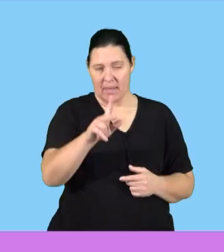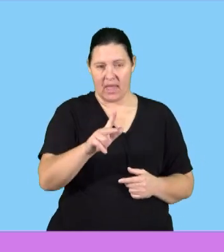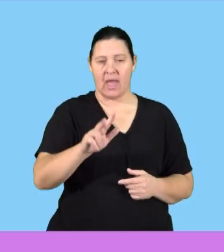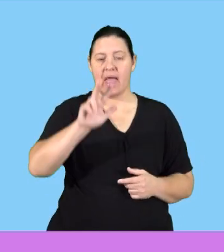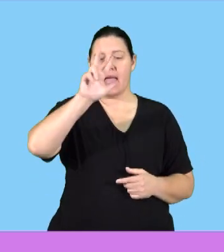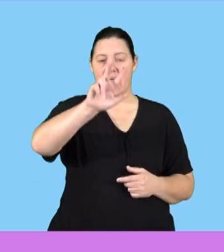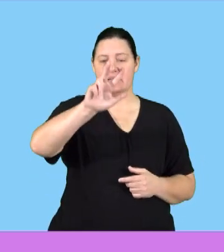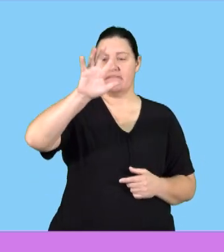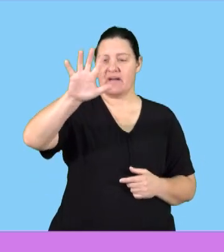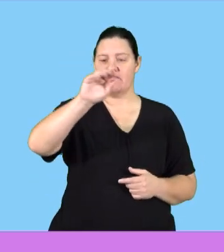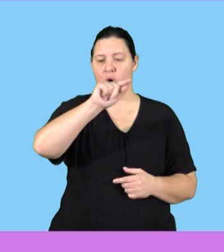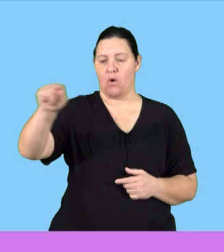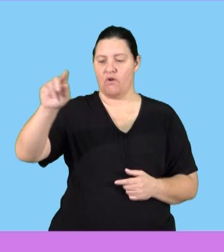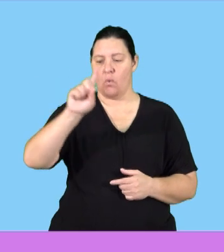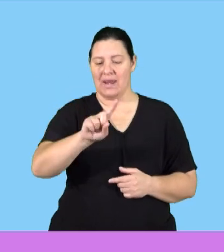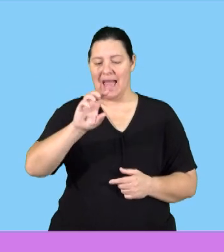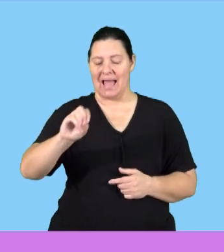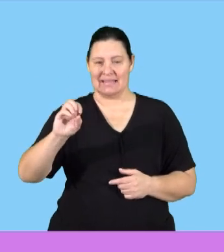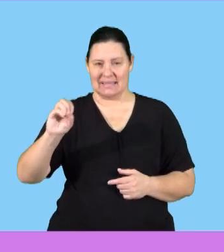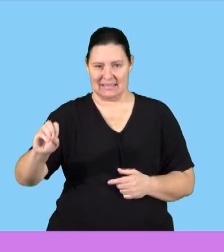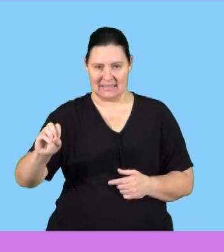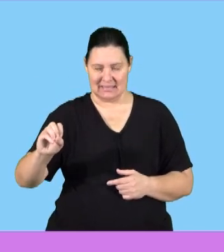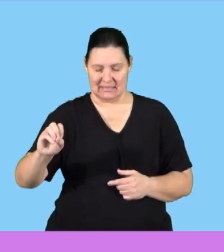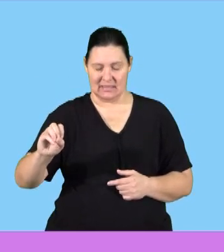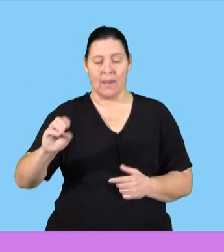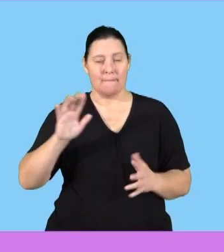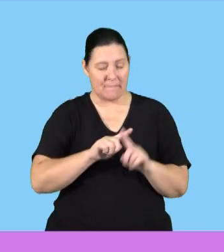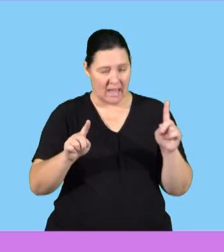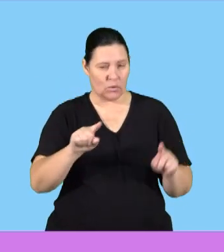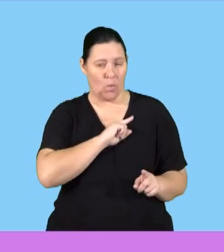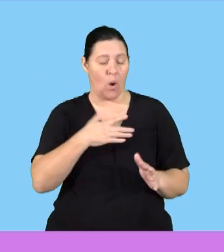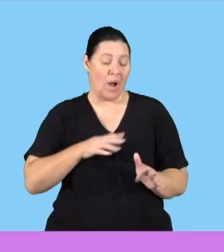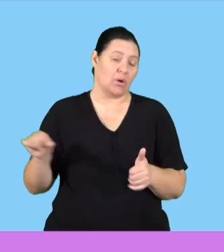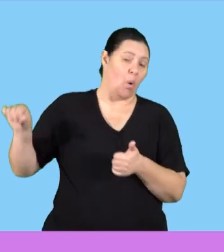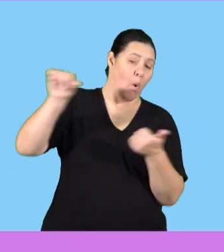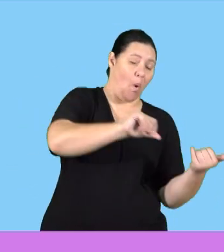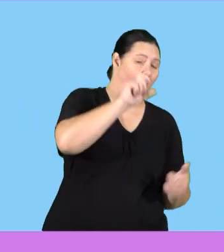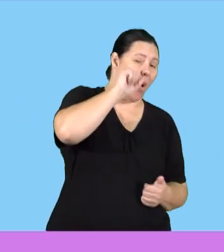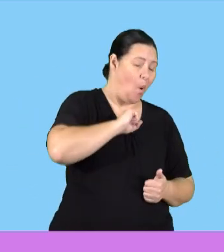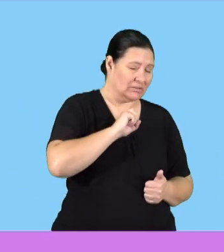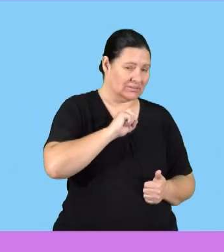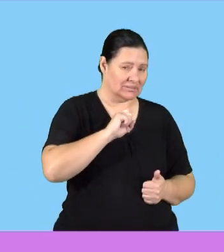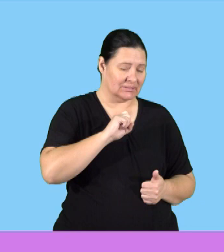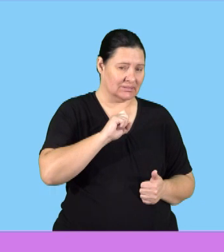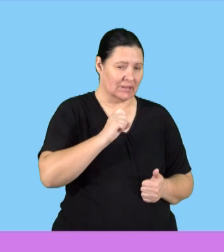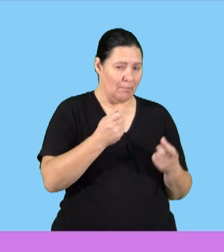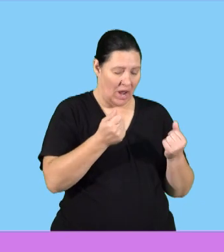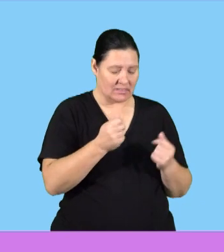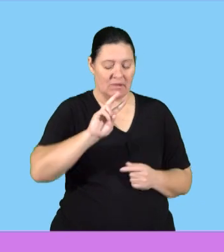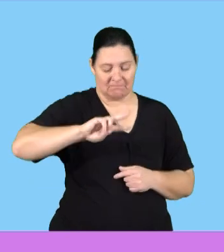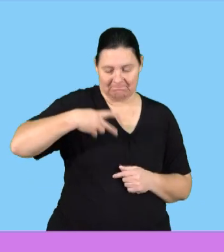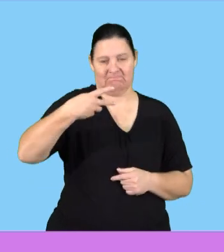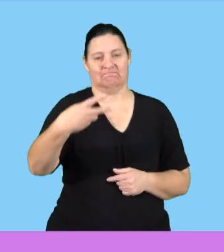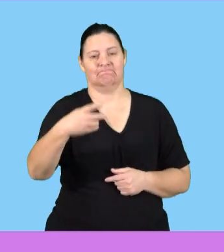remember 85%, it's 85 divided by 100, but because of the original value, once